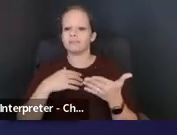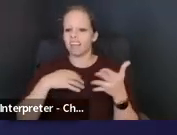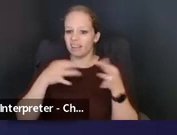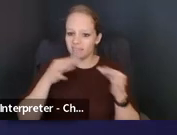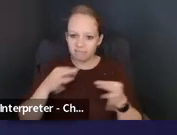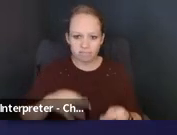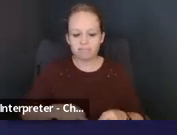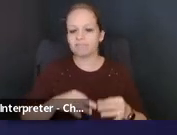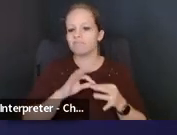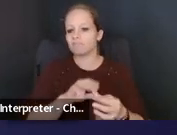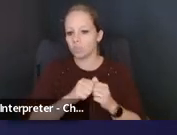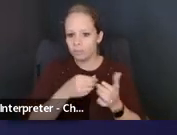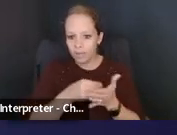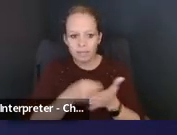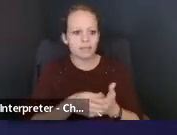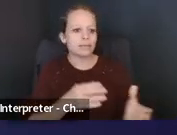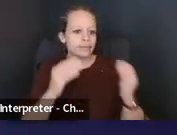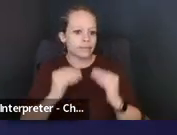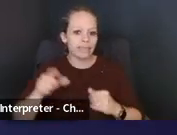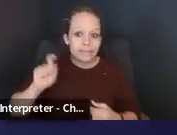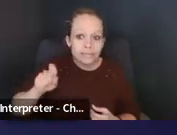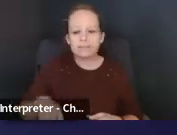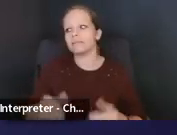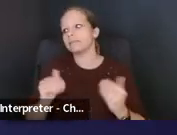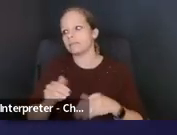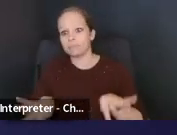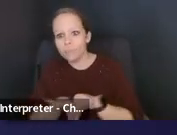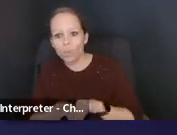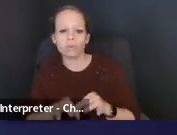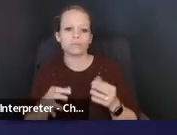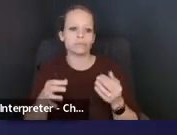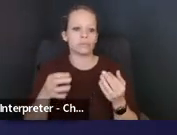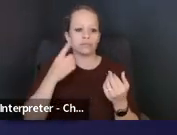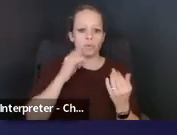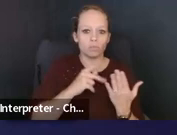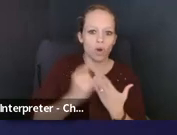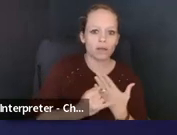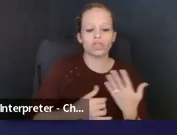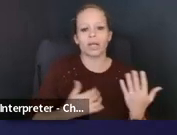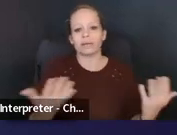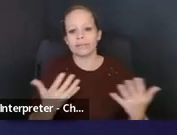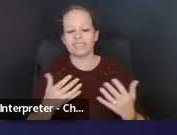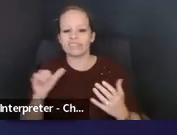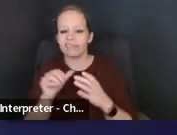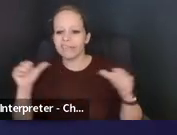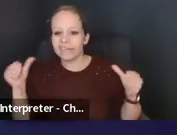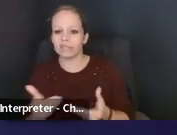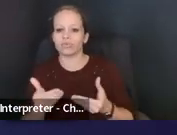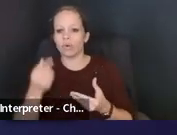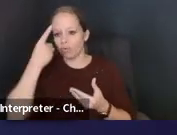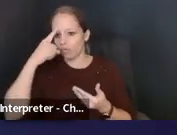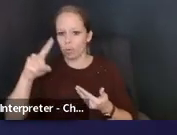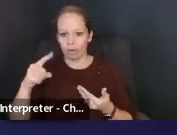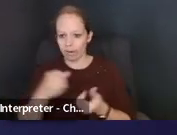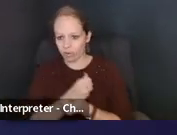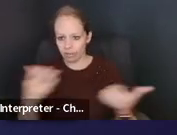always a section on the need, the importance, the significance of the project, kind of the introduction to the whole thing.